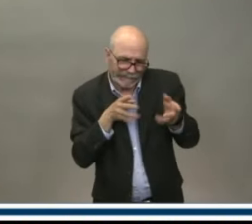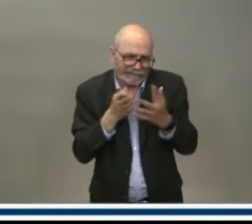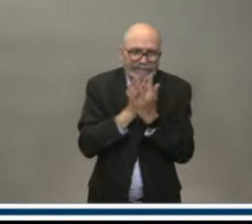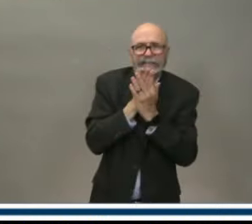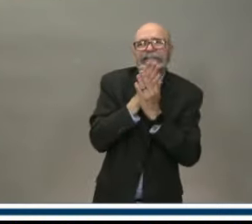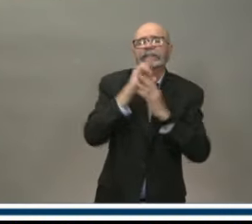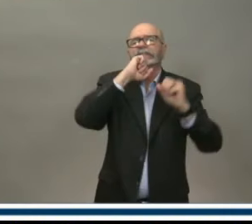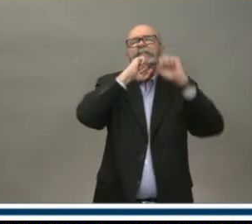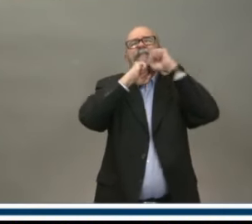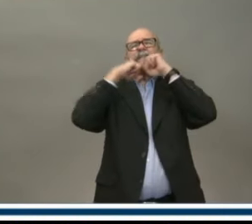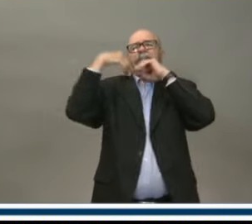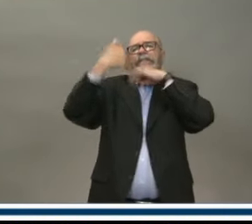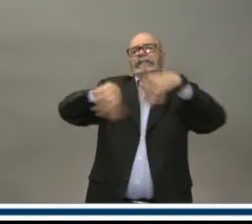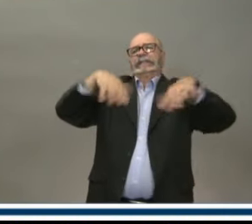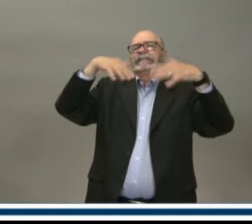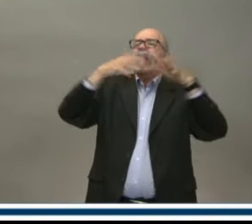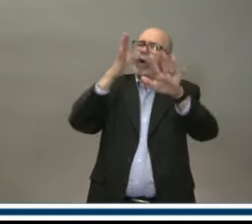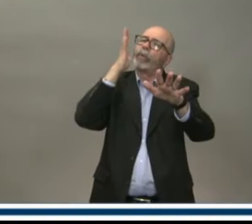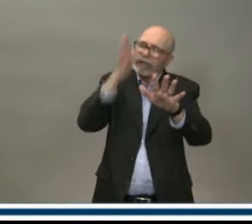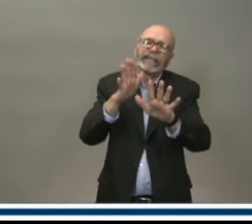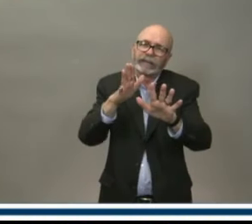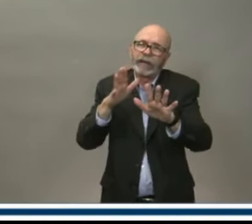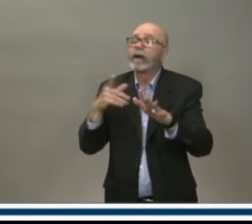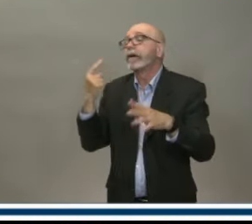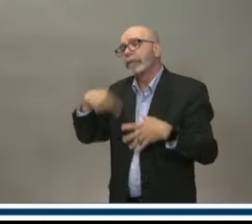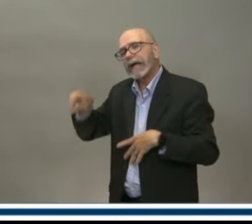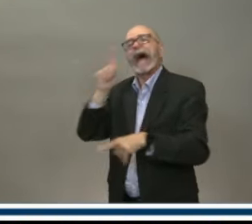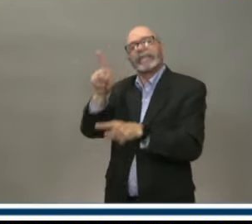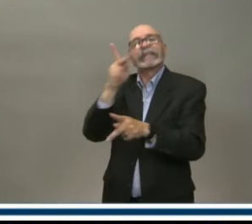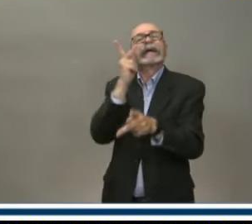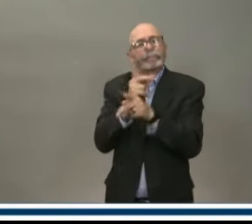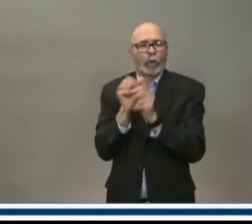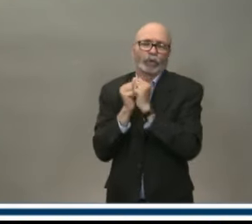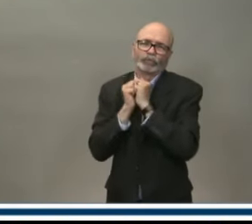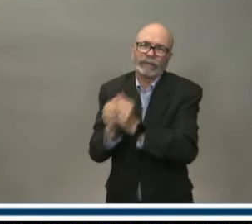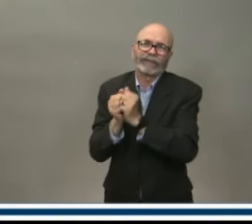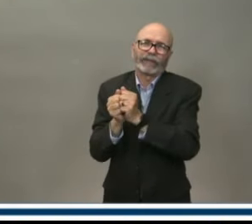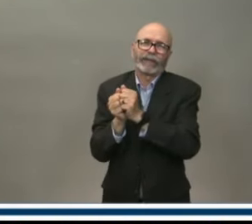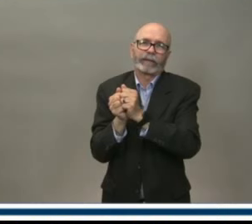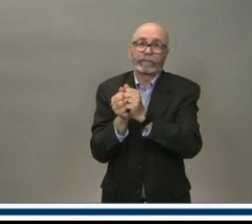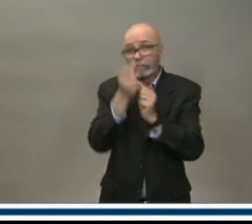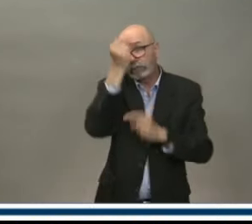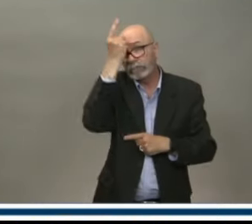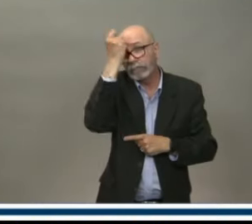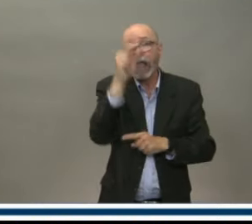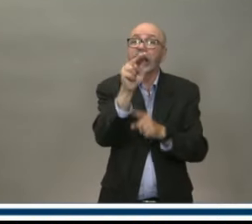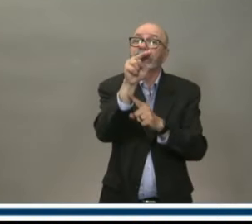And we will do it together, because Nova Scotia is stronger together.